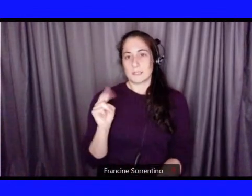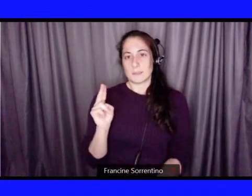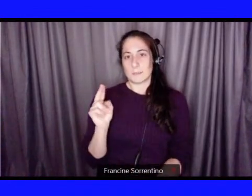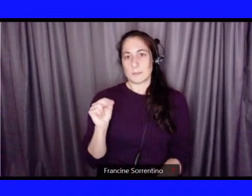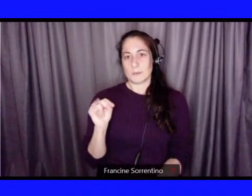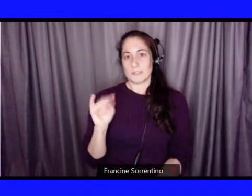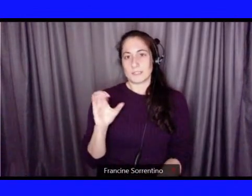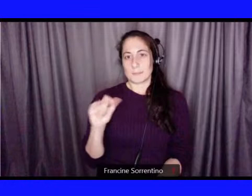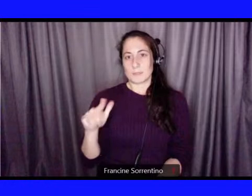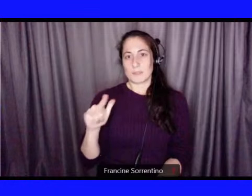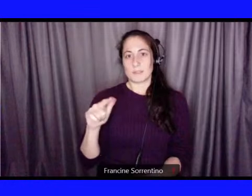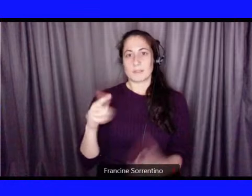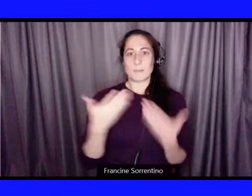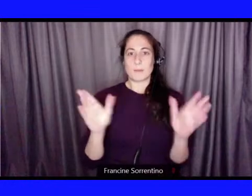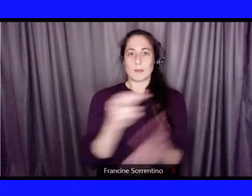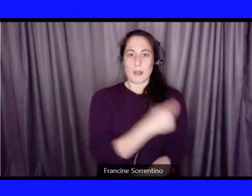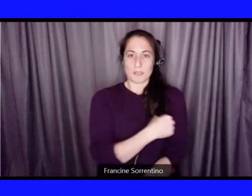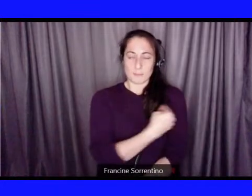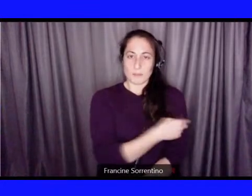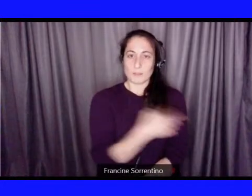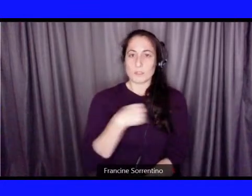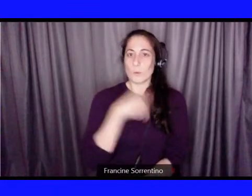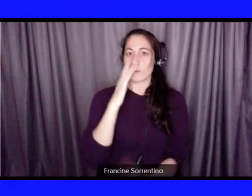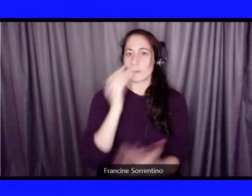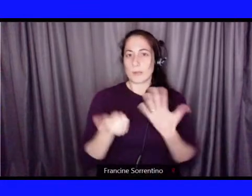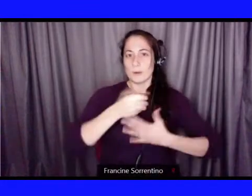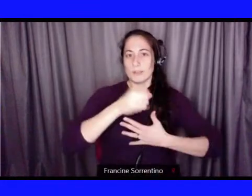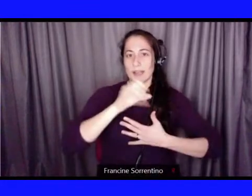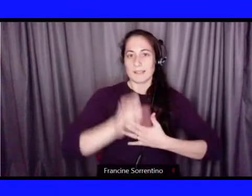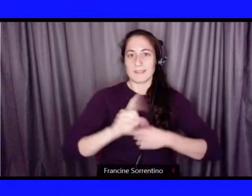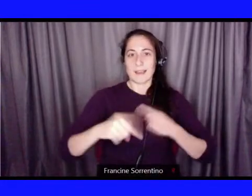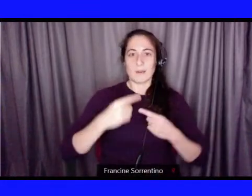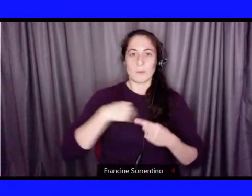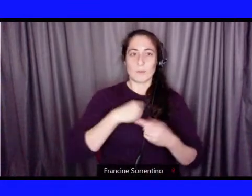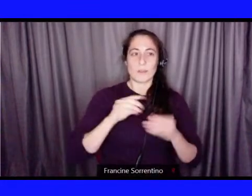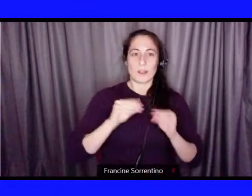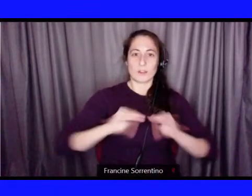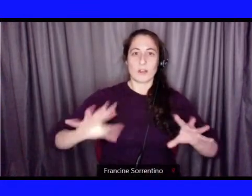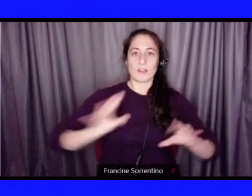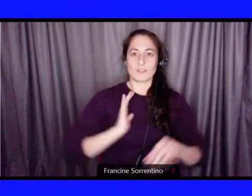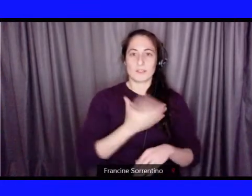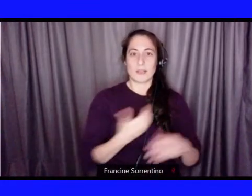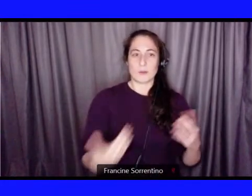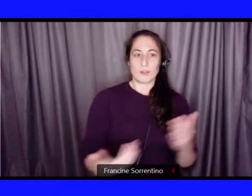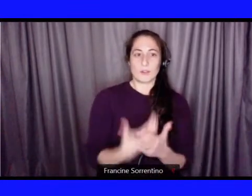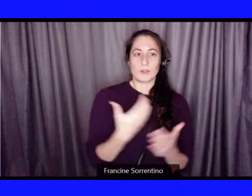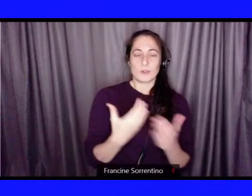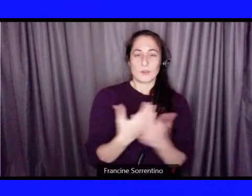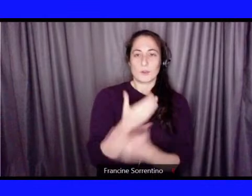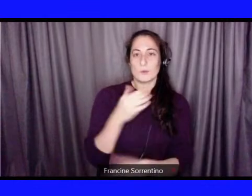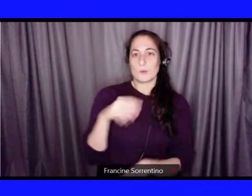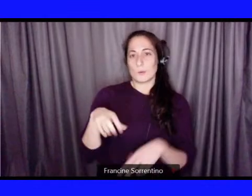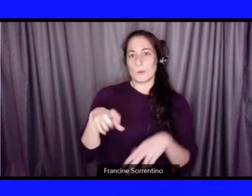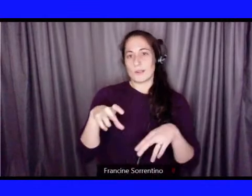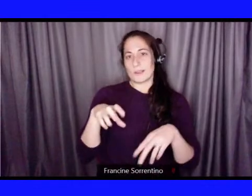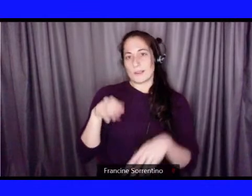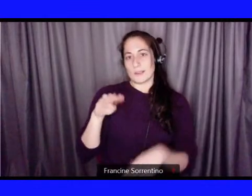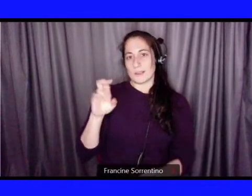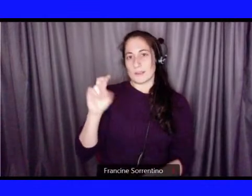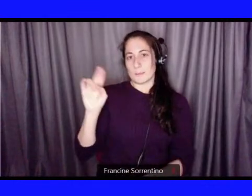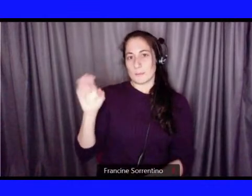all hospitals that use Premier for their quality metrics. And so we'll bring that back next quarter for